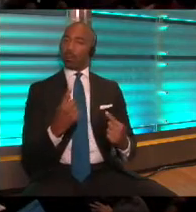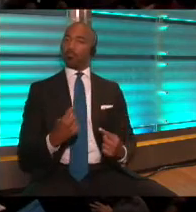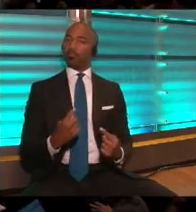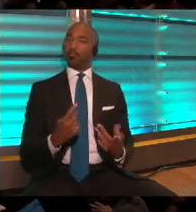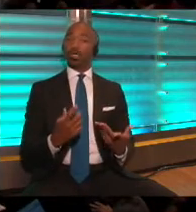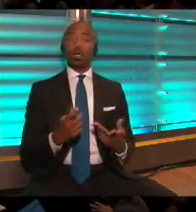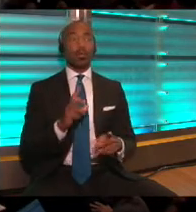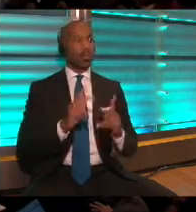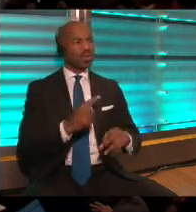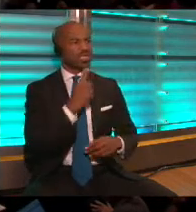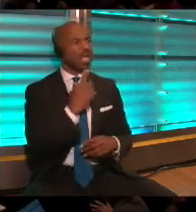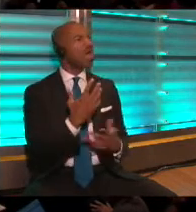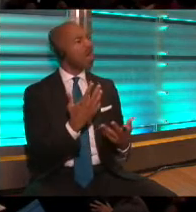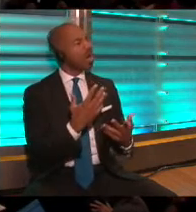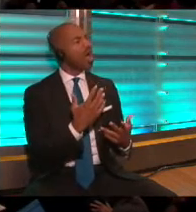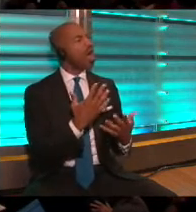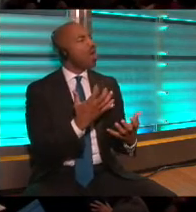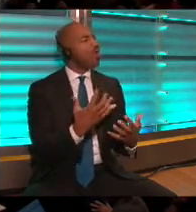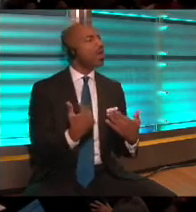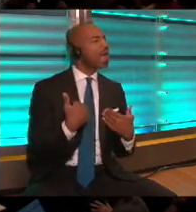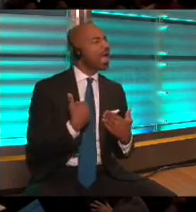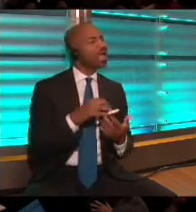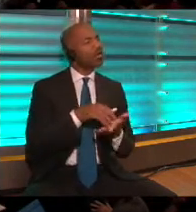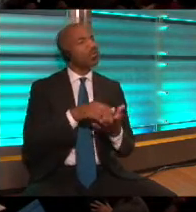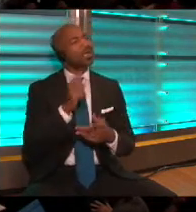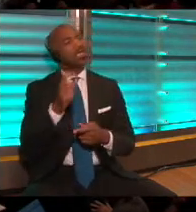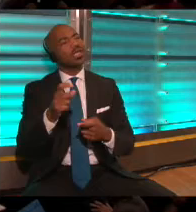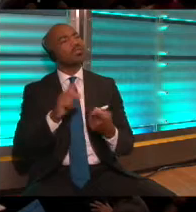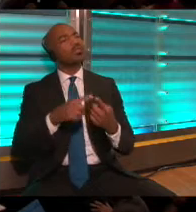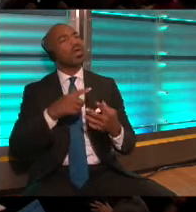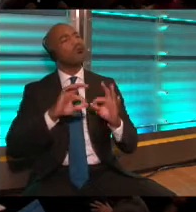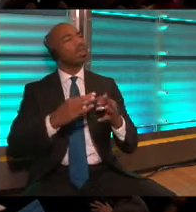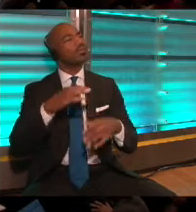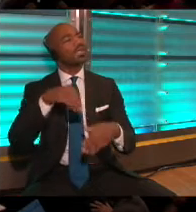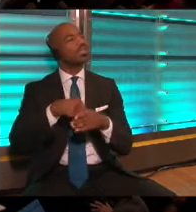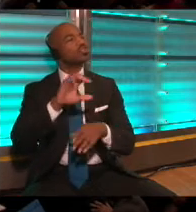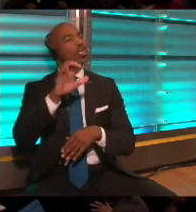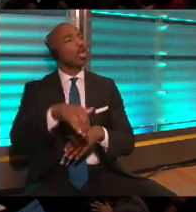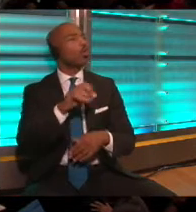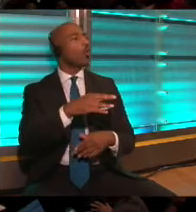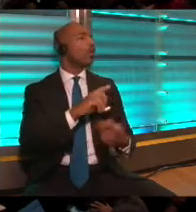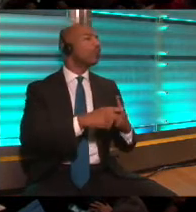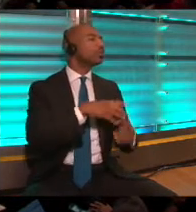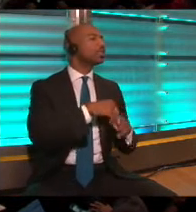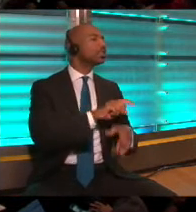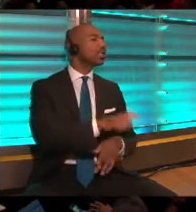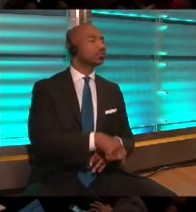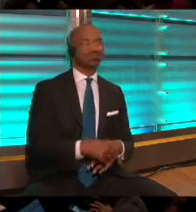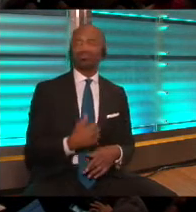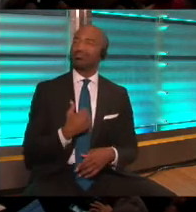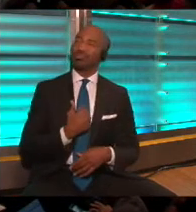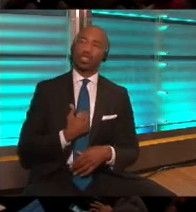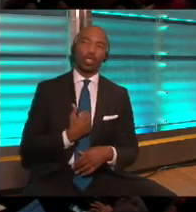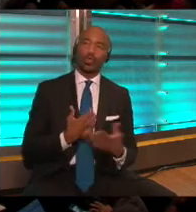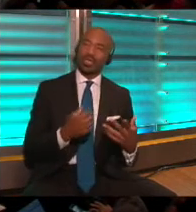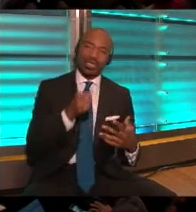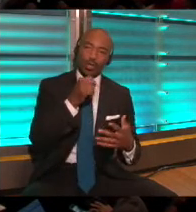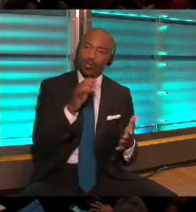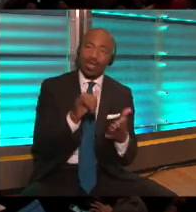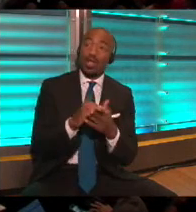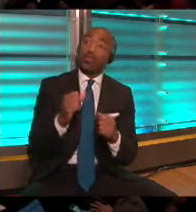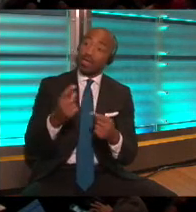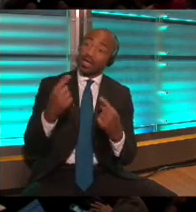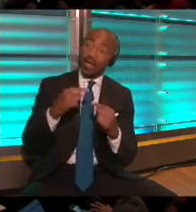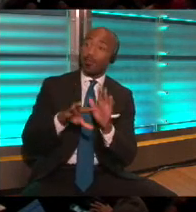customers saying, well, I would like to send cupcakes as a gift to my family in Chicago or to my friends in Texas. And we said, I'm sorry, we don't do that. You can pick them